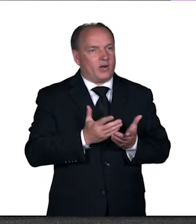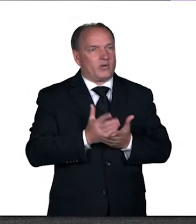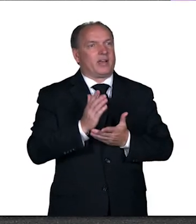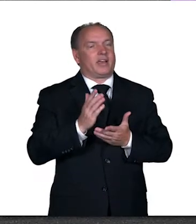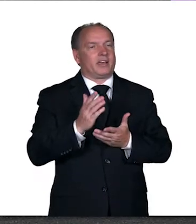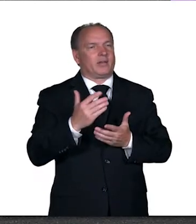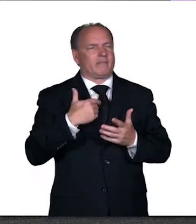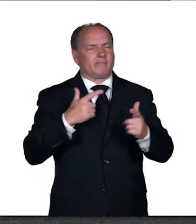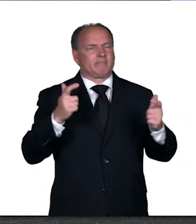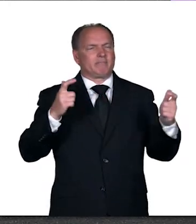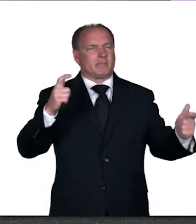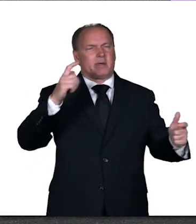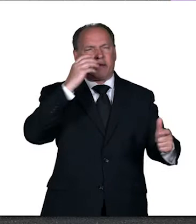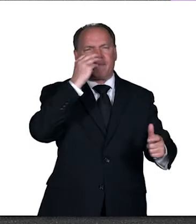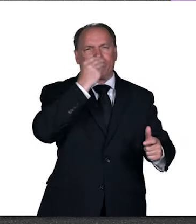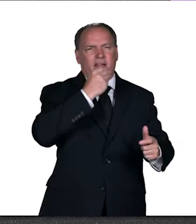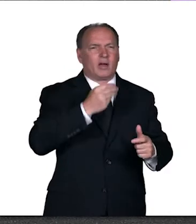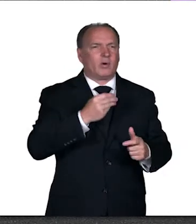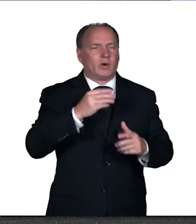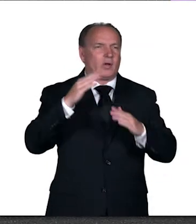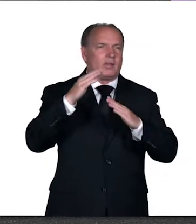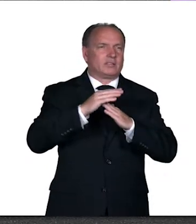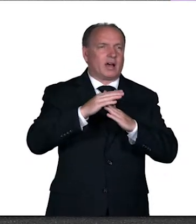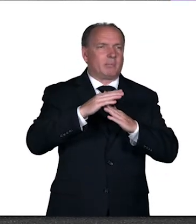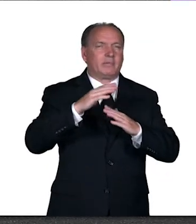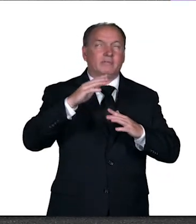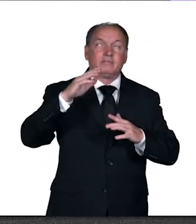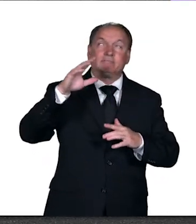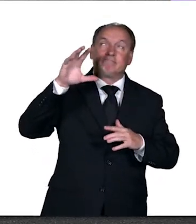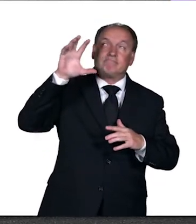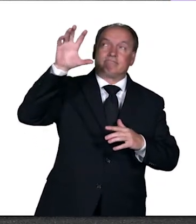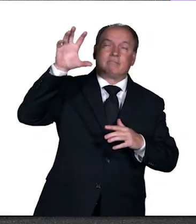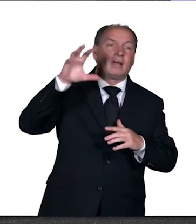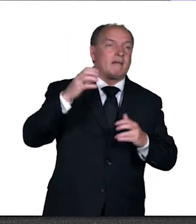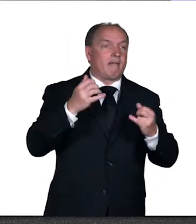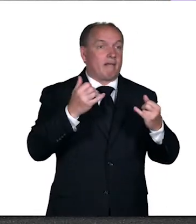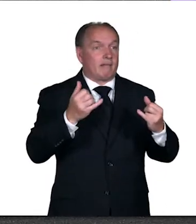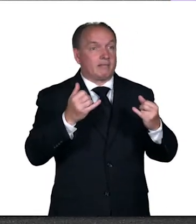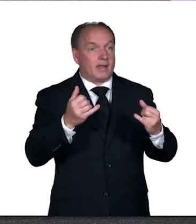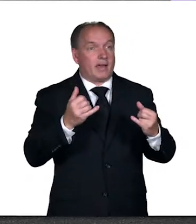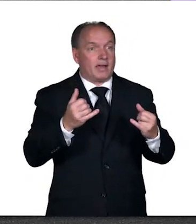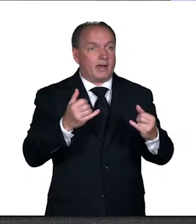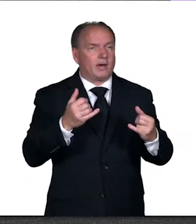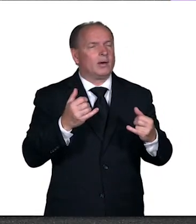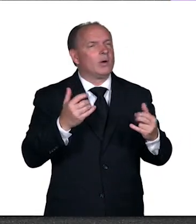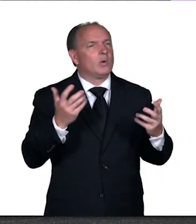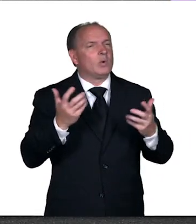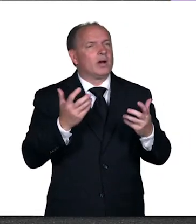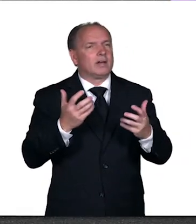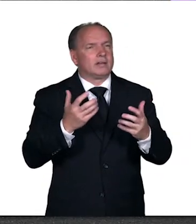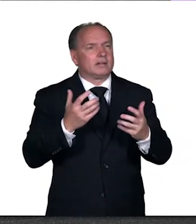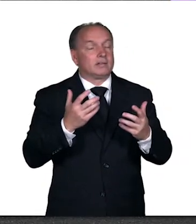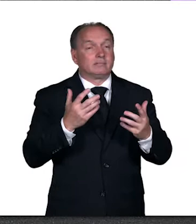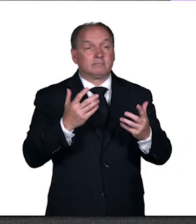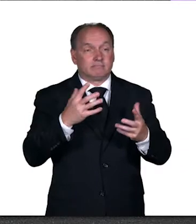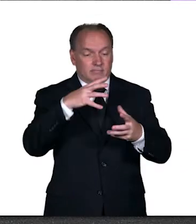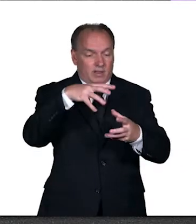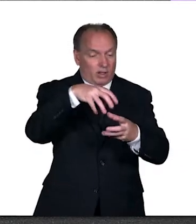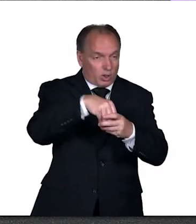Alrighty, so we have a big flower on top of our stem. Now, what